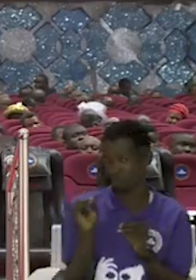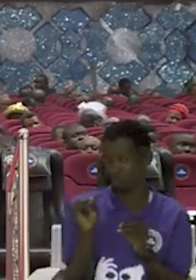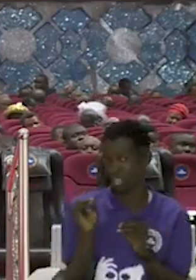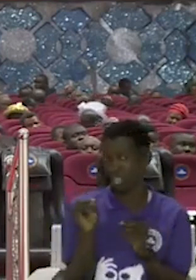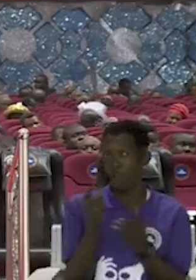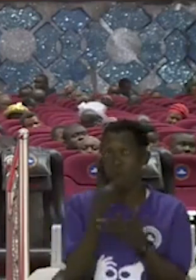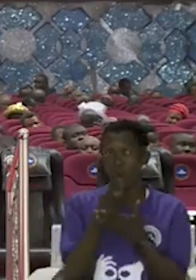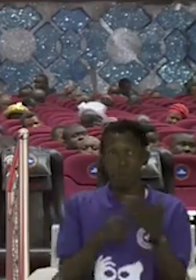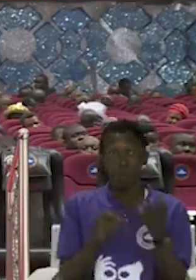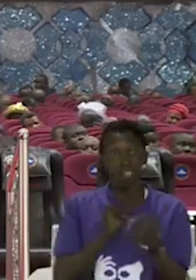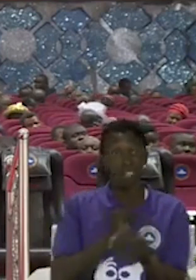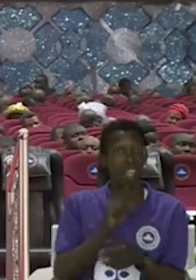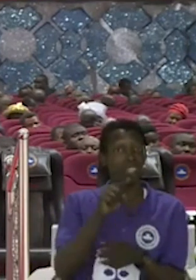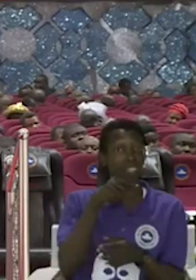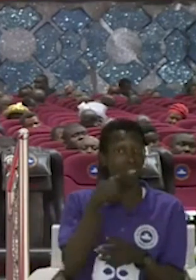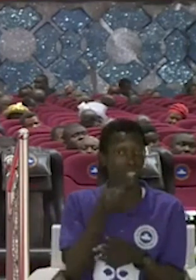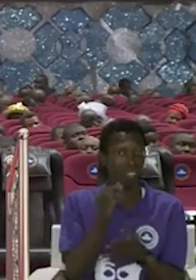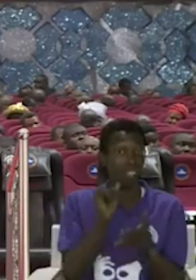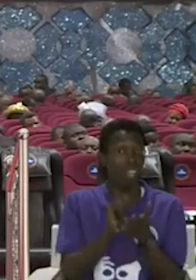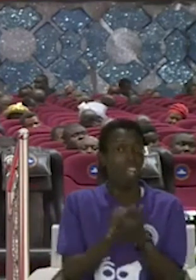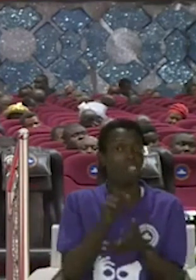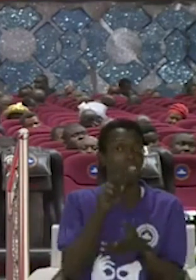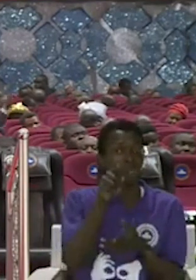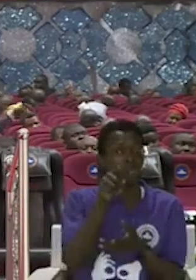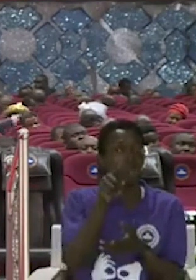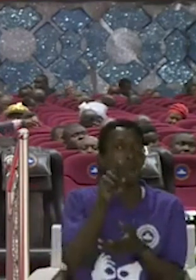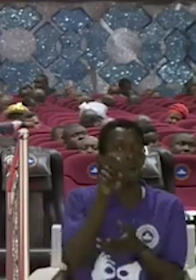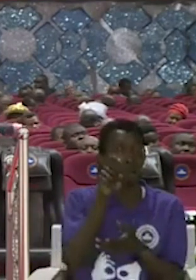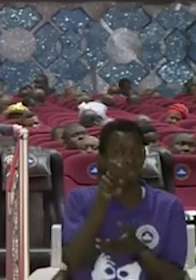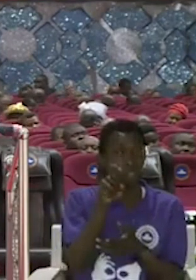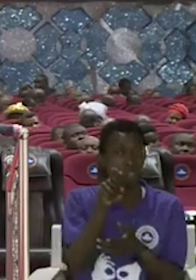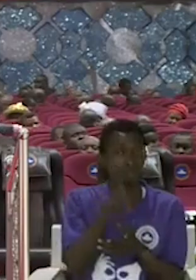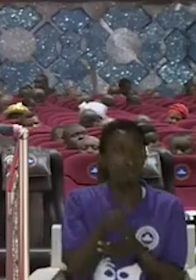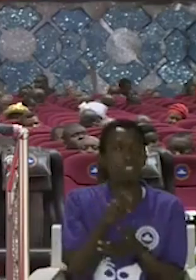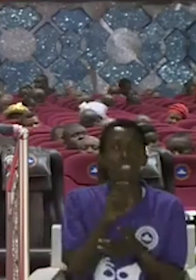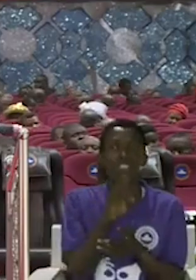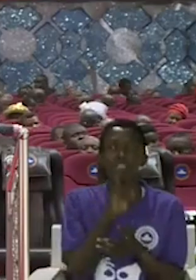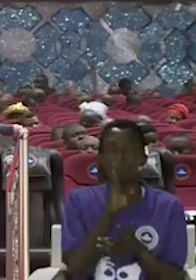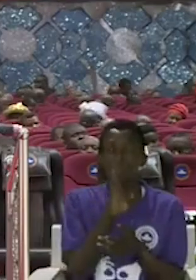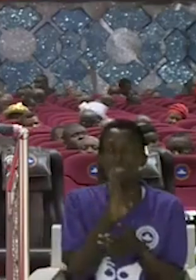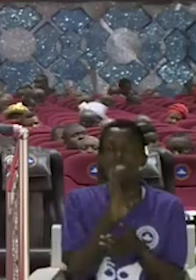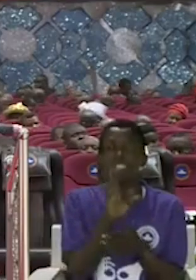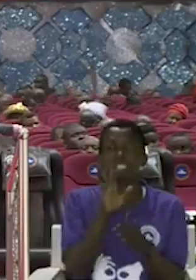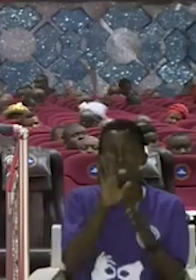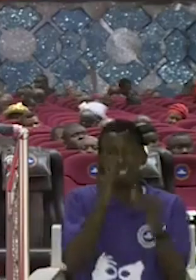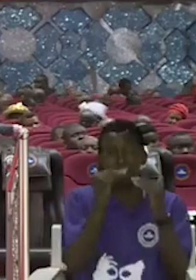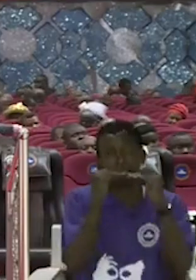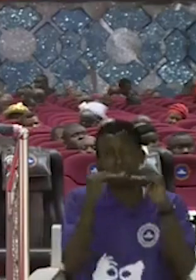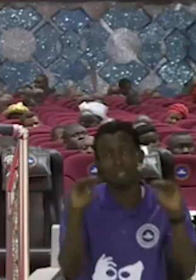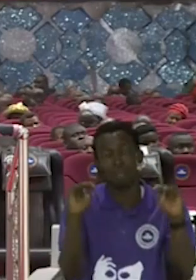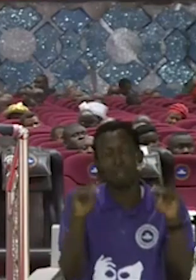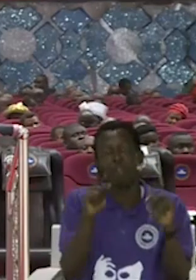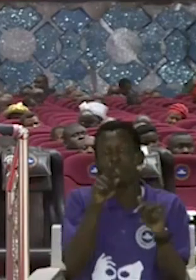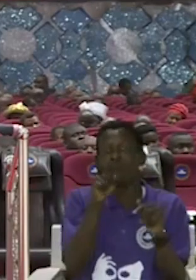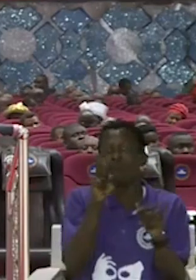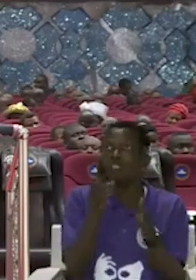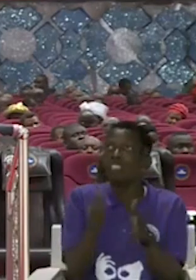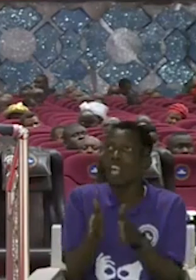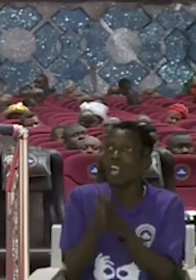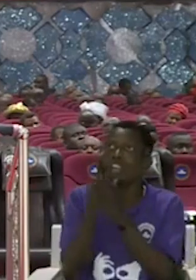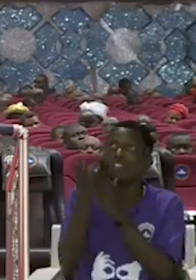What I said is that should even be your minimum. That you should ask God for